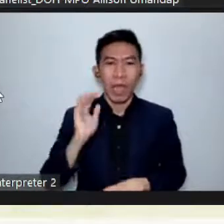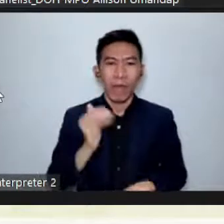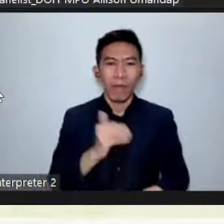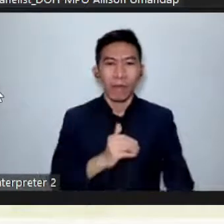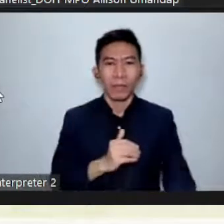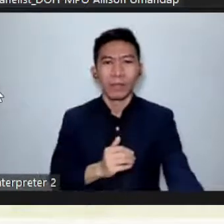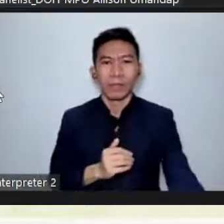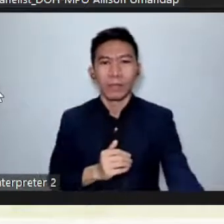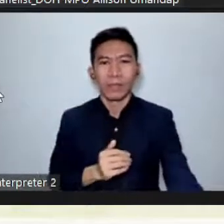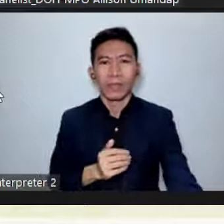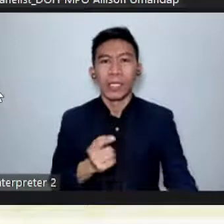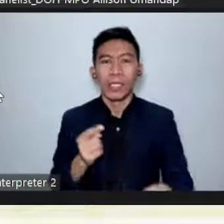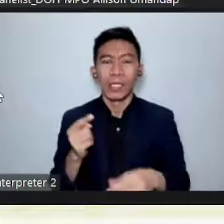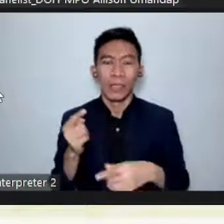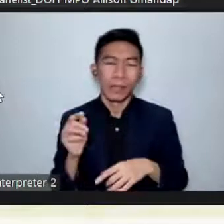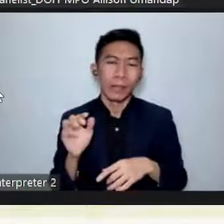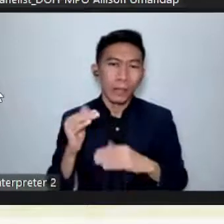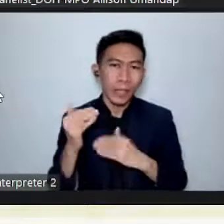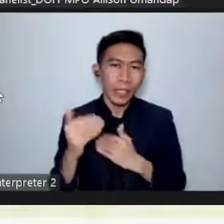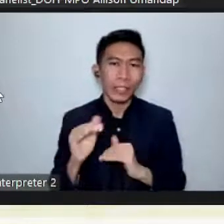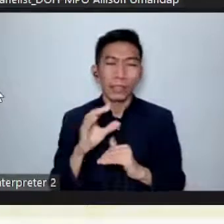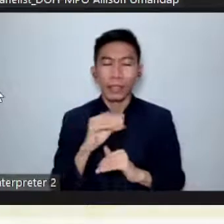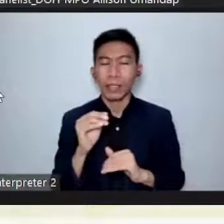then prioritizing.